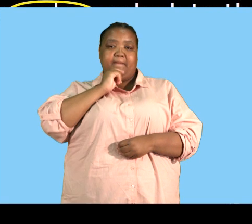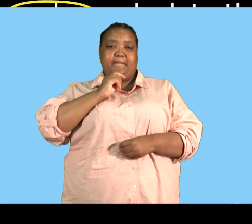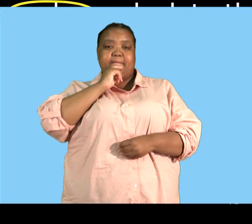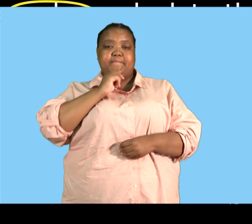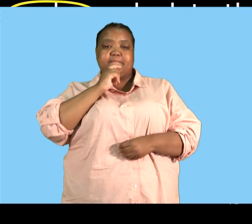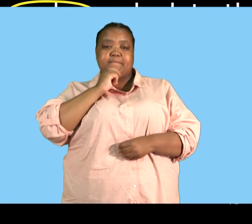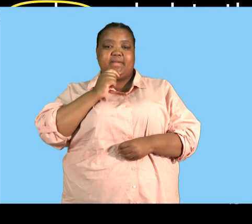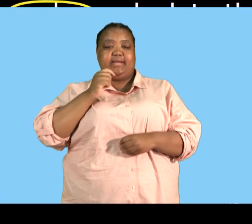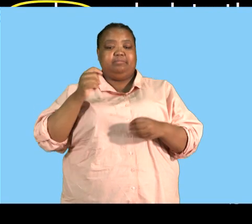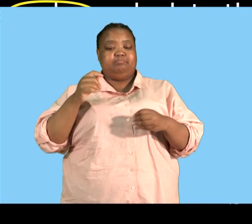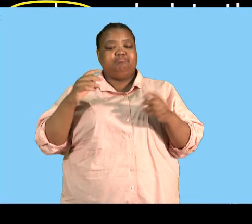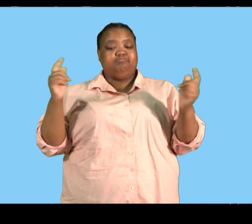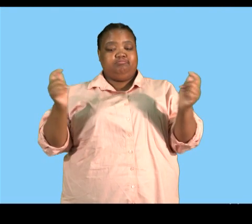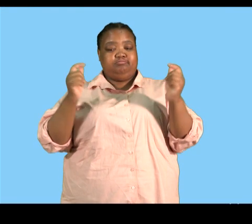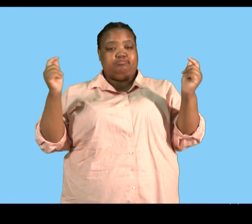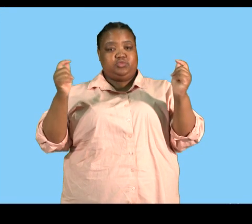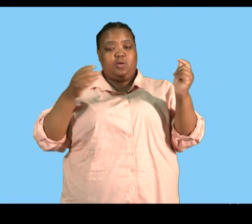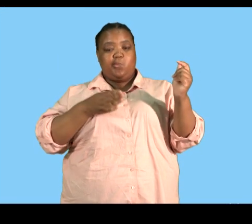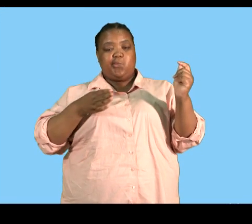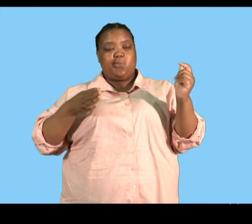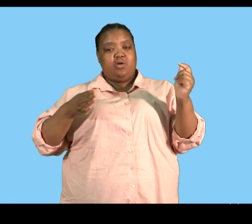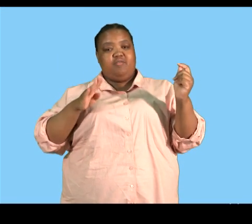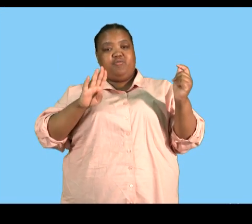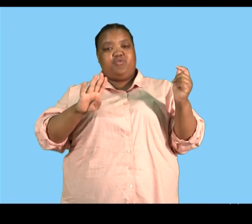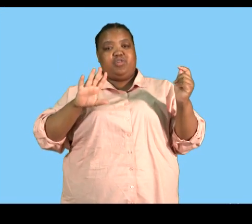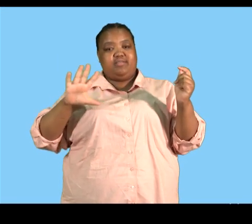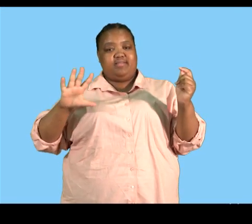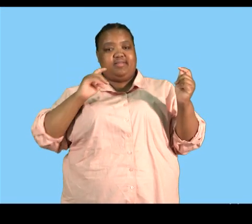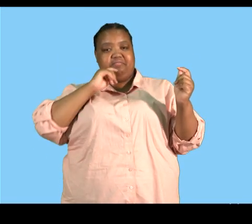this event. Then question